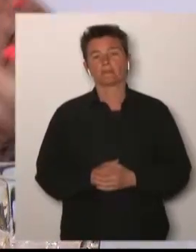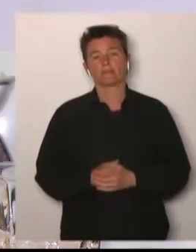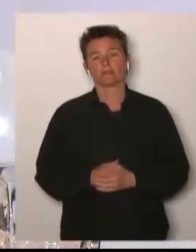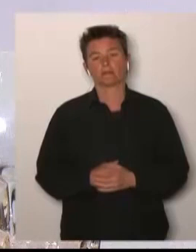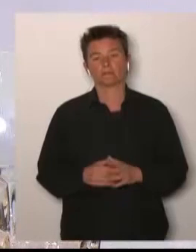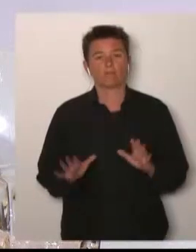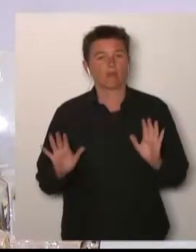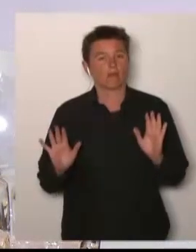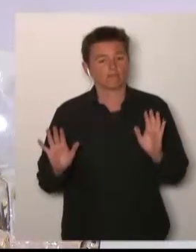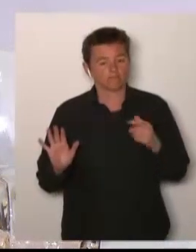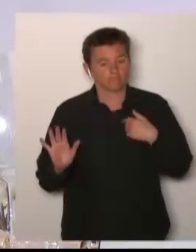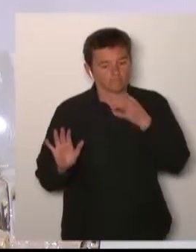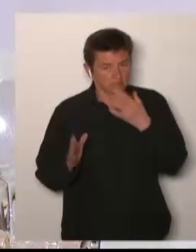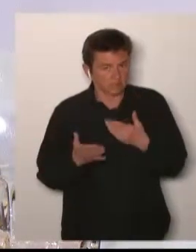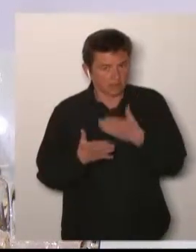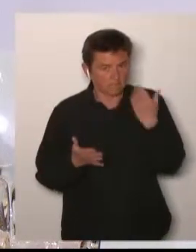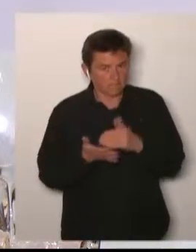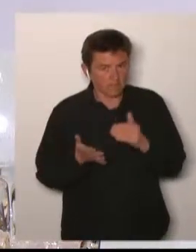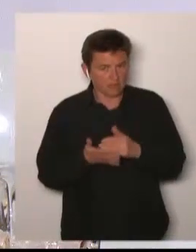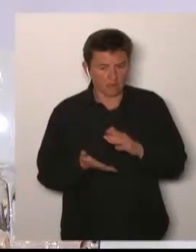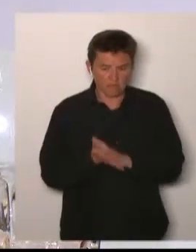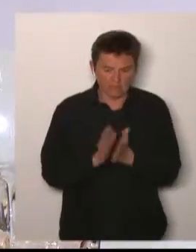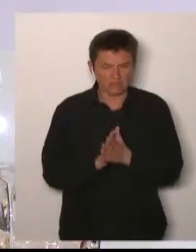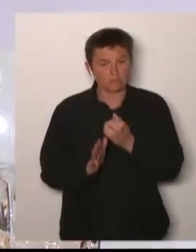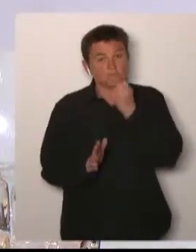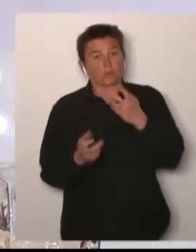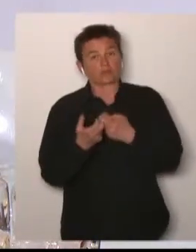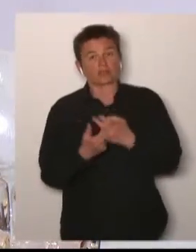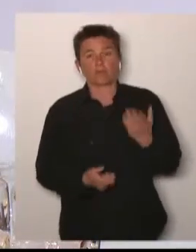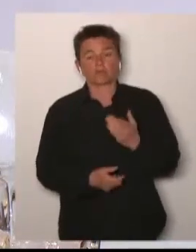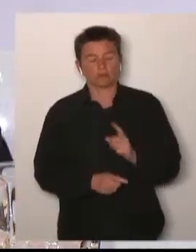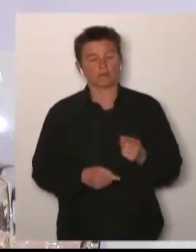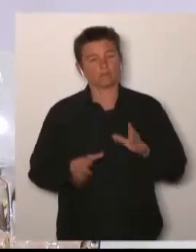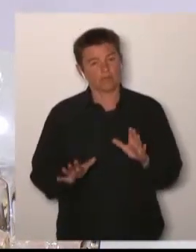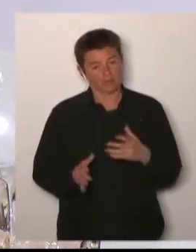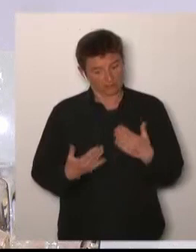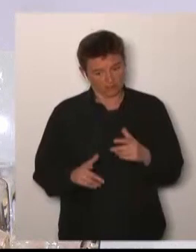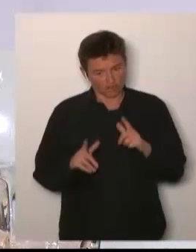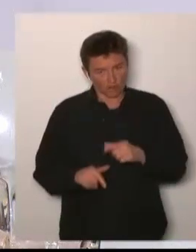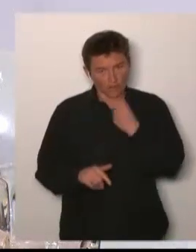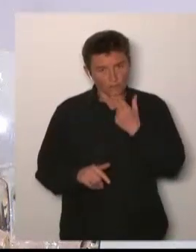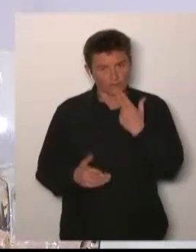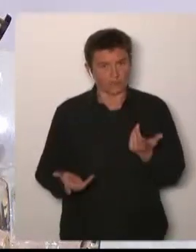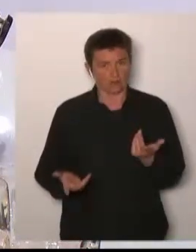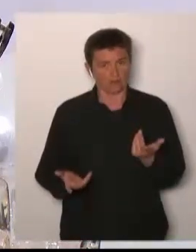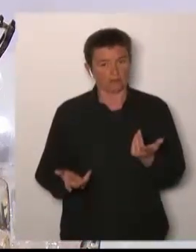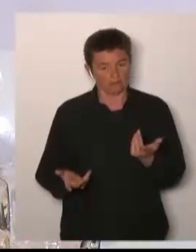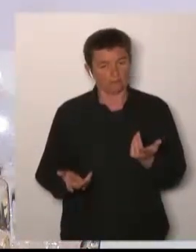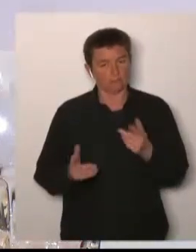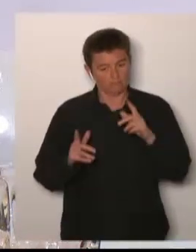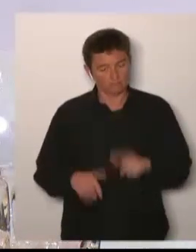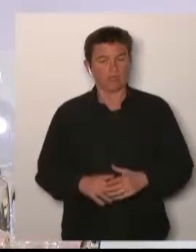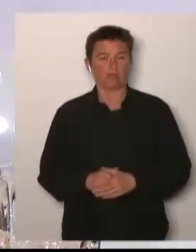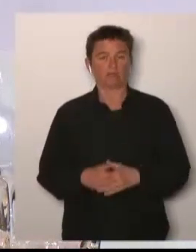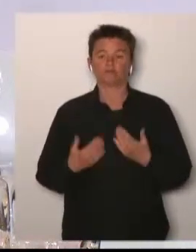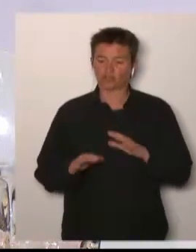best practice or the best example, but they have found it to be already useful to have alongside the national contact points, the